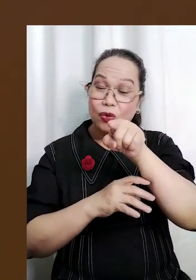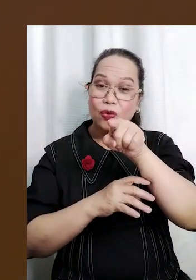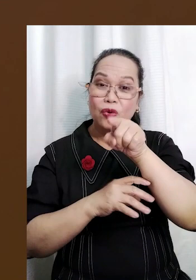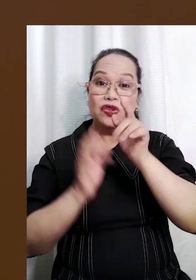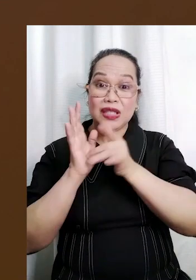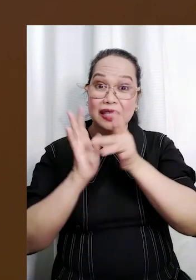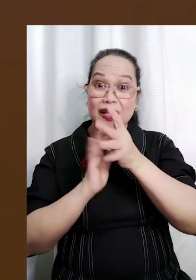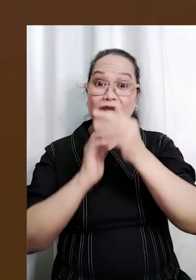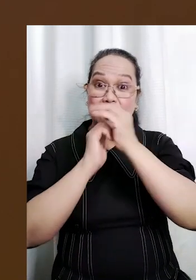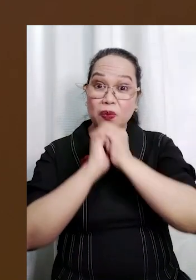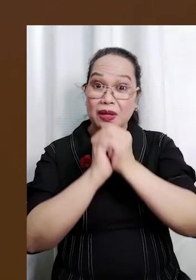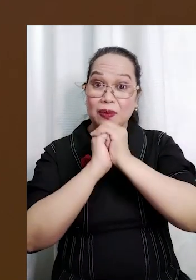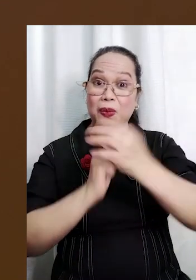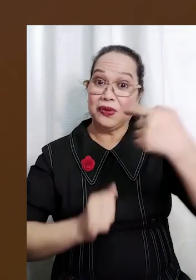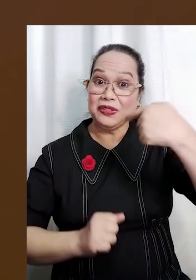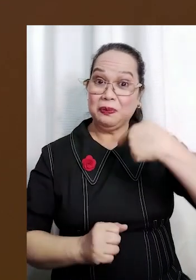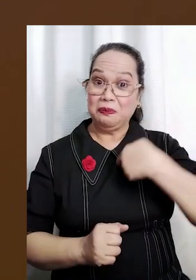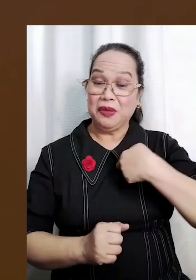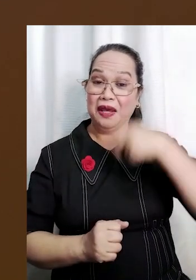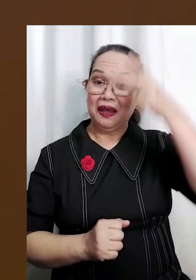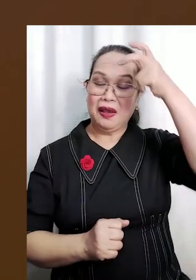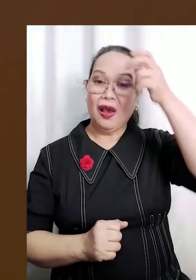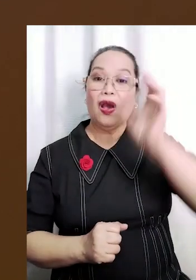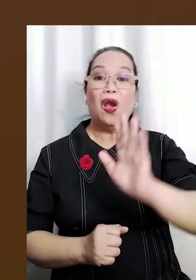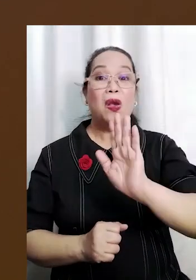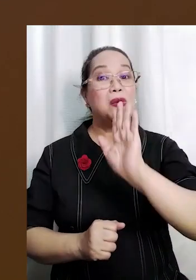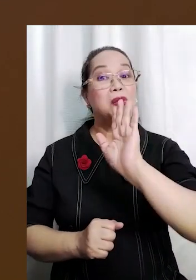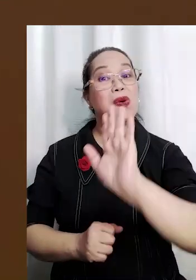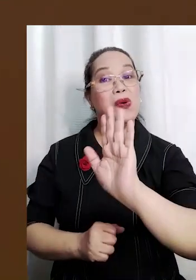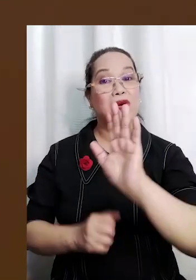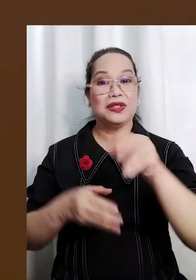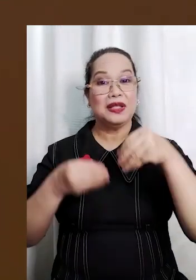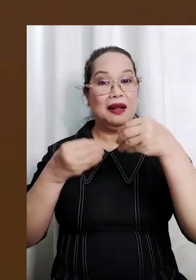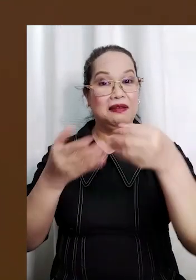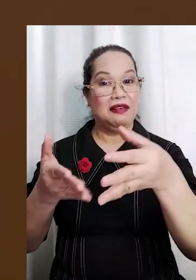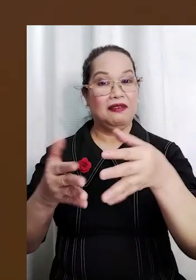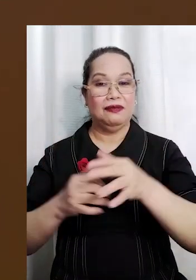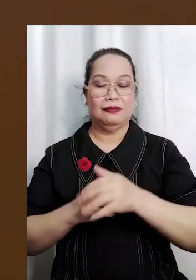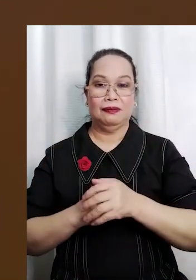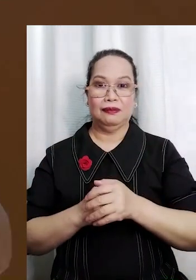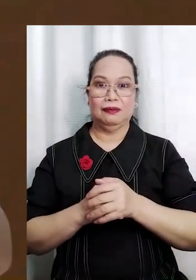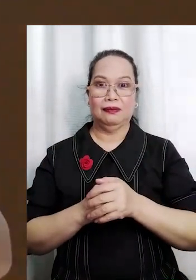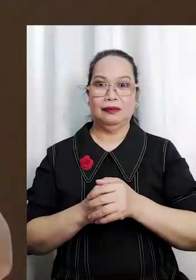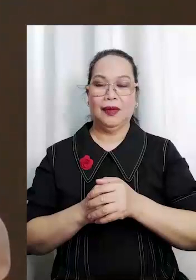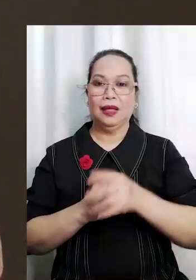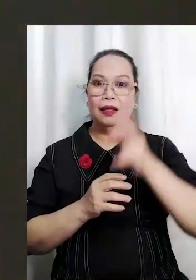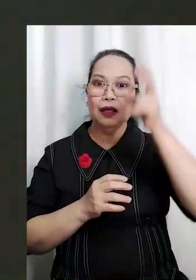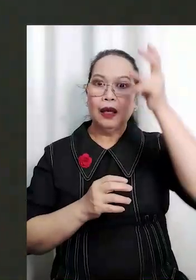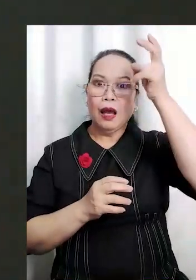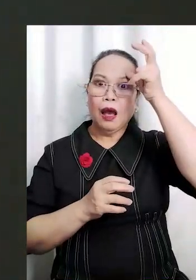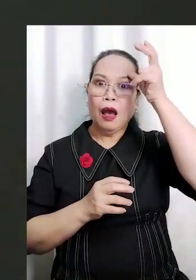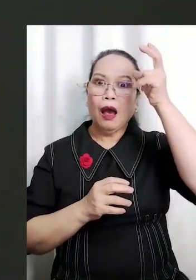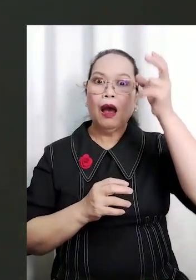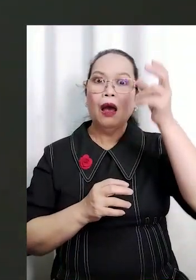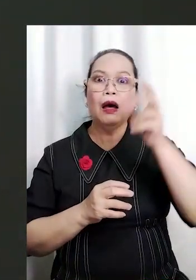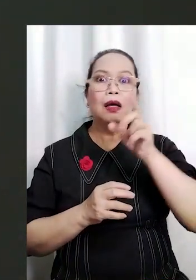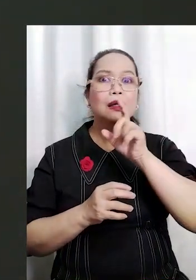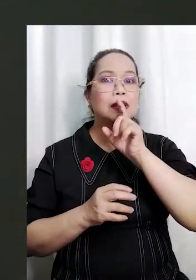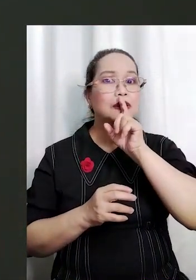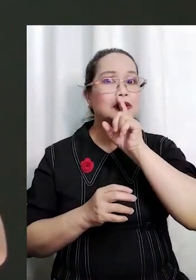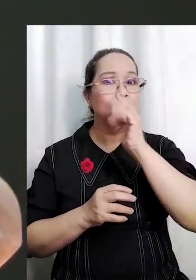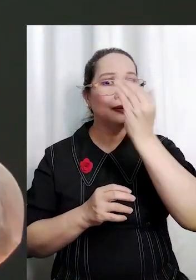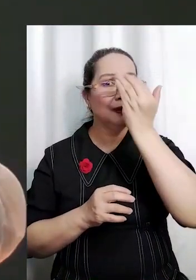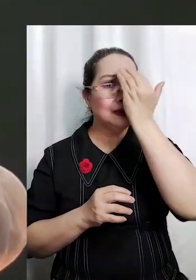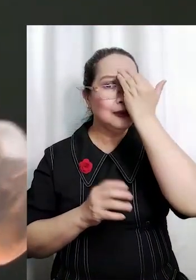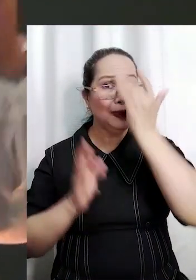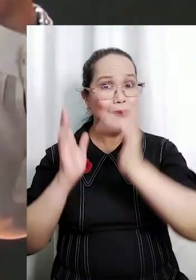you worship me. And it will be yours. Alam niya ang mission ni Jesus.